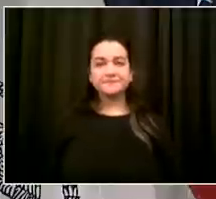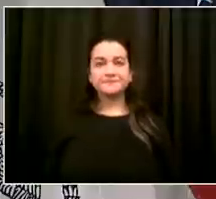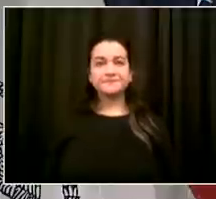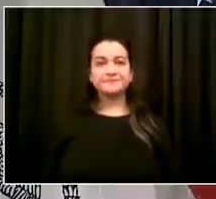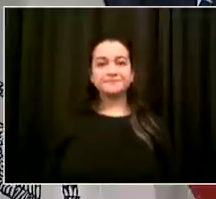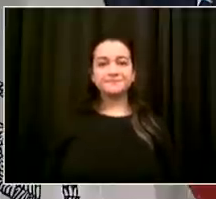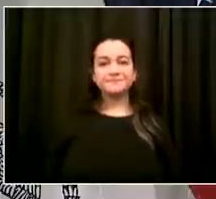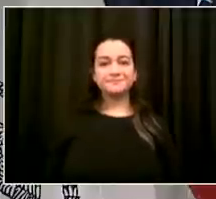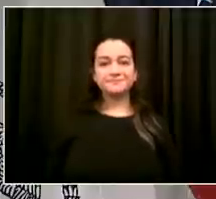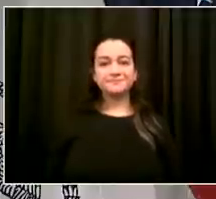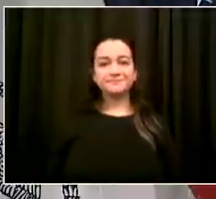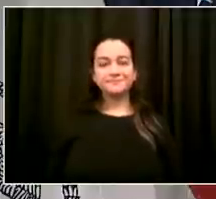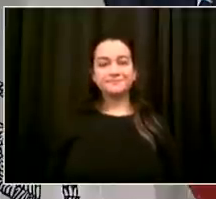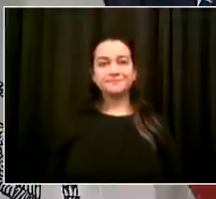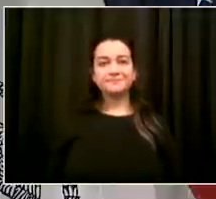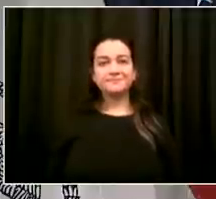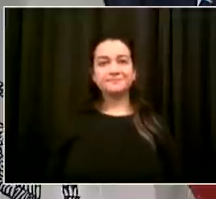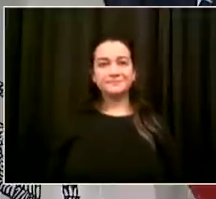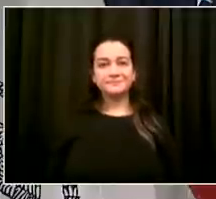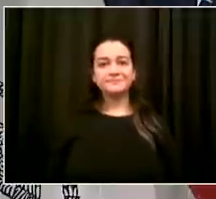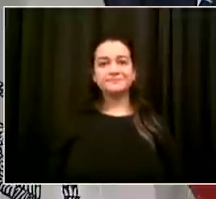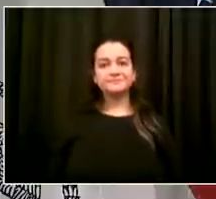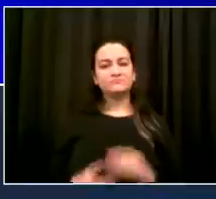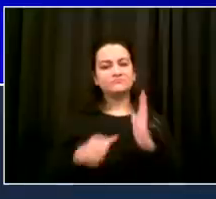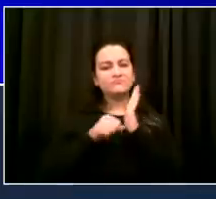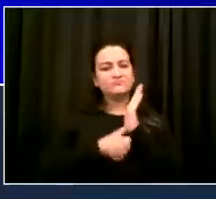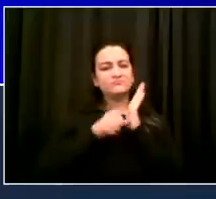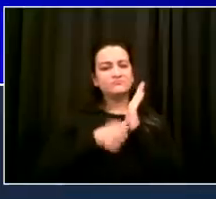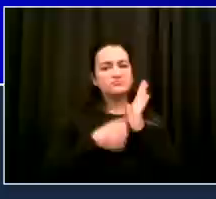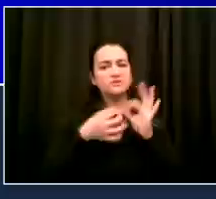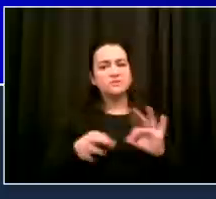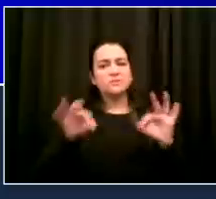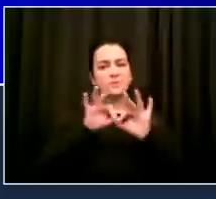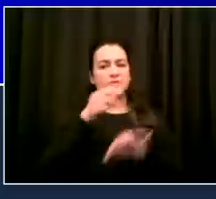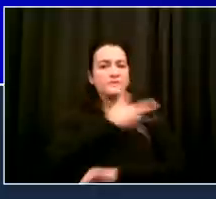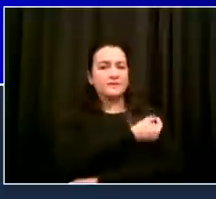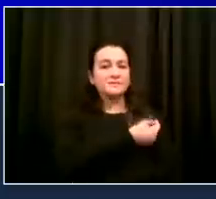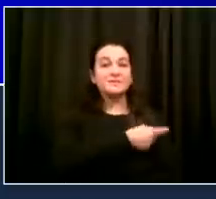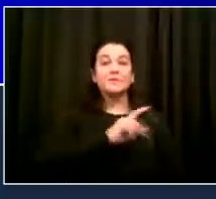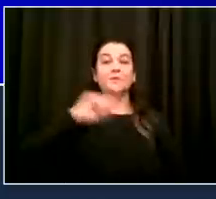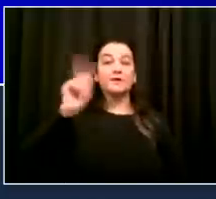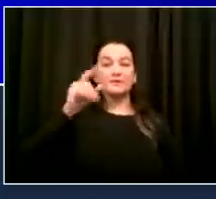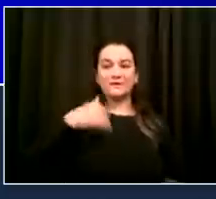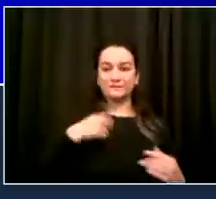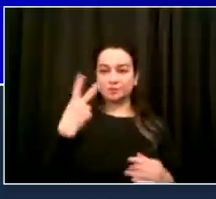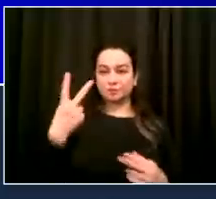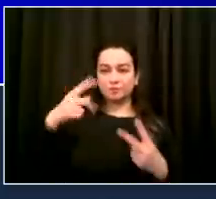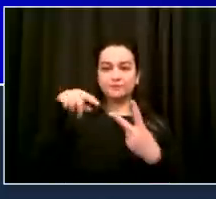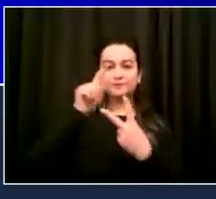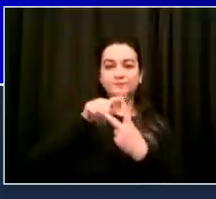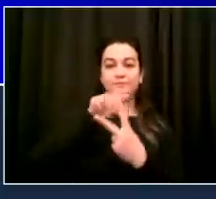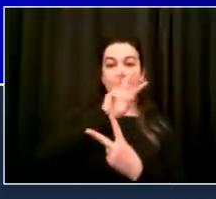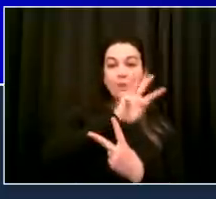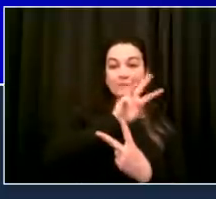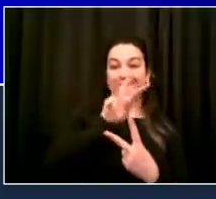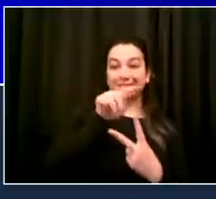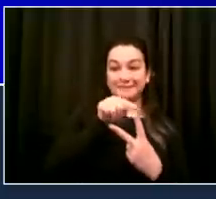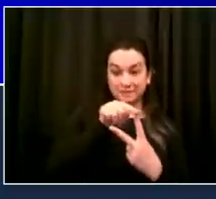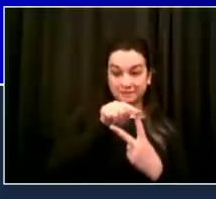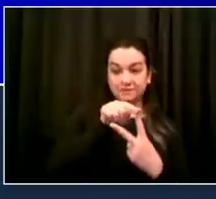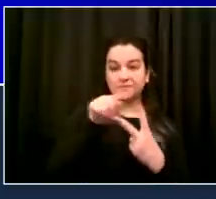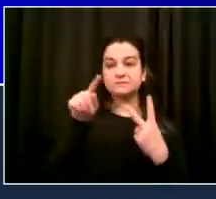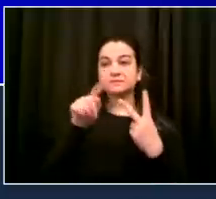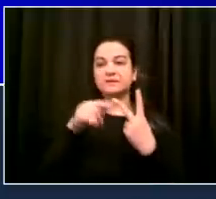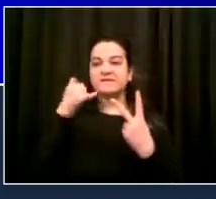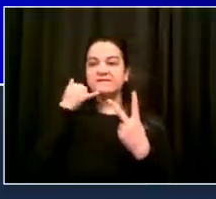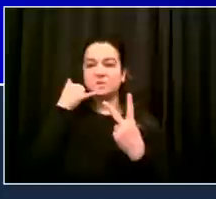it. Just go online with them, get on the phone, whatever works. We can make sure that folks get an appointment. And as we're